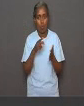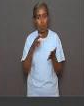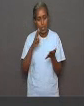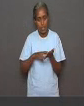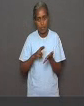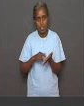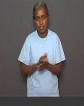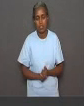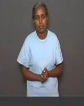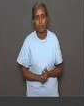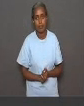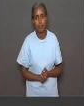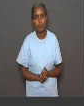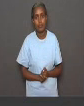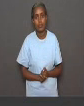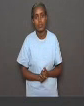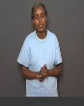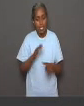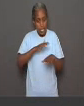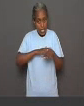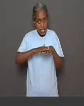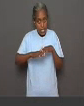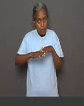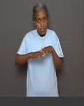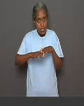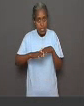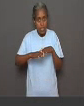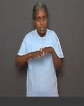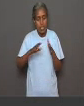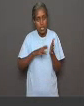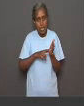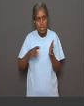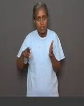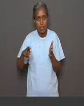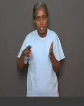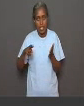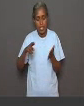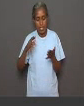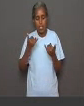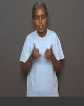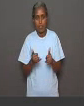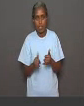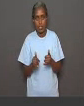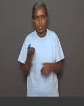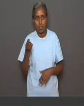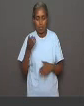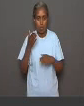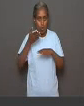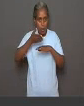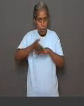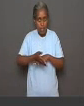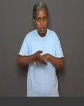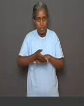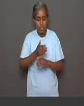Snell's law states that a light ray is refracted or bent as